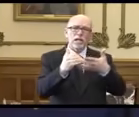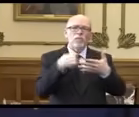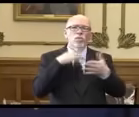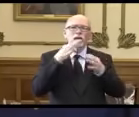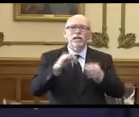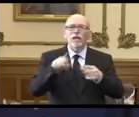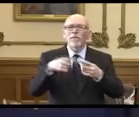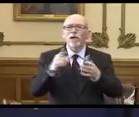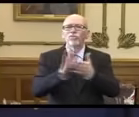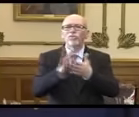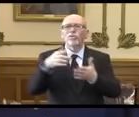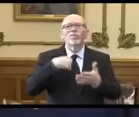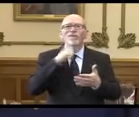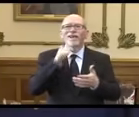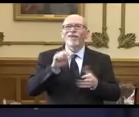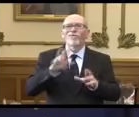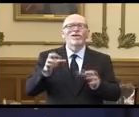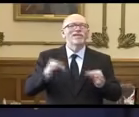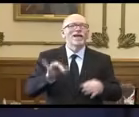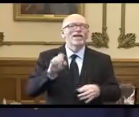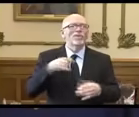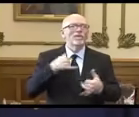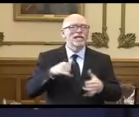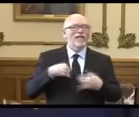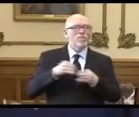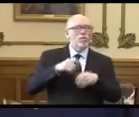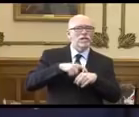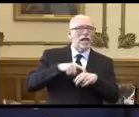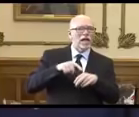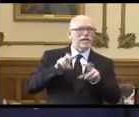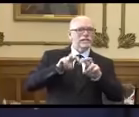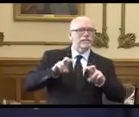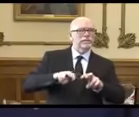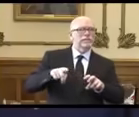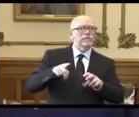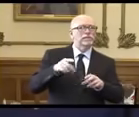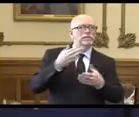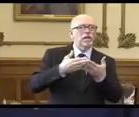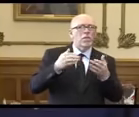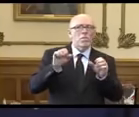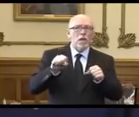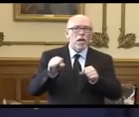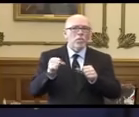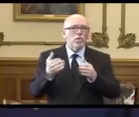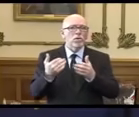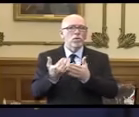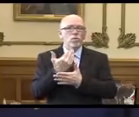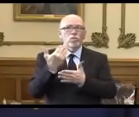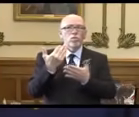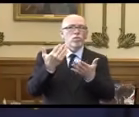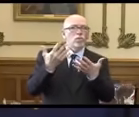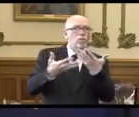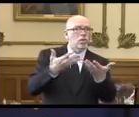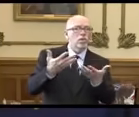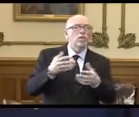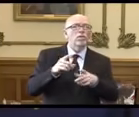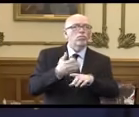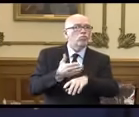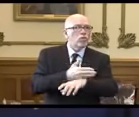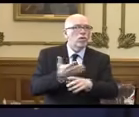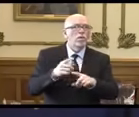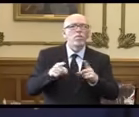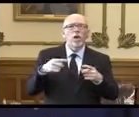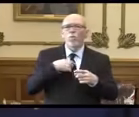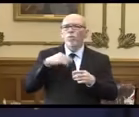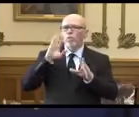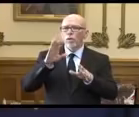So we're not there yet. We've got some more time to see potentially some other things come online. But you can expect to hear from